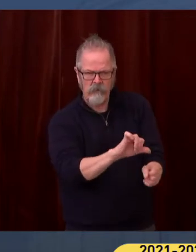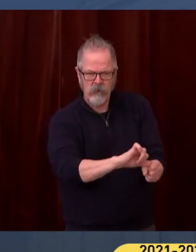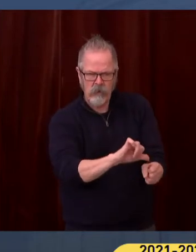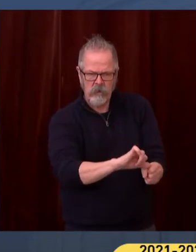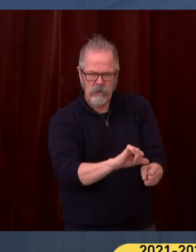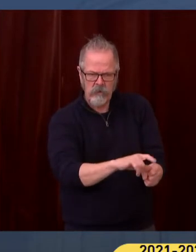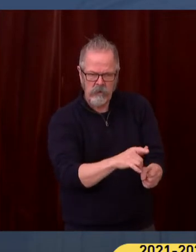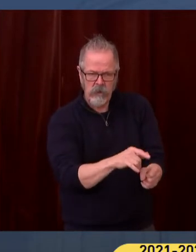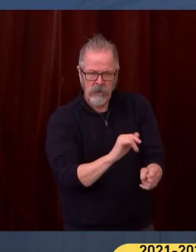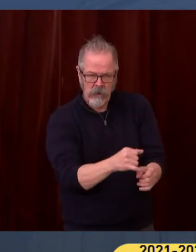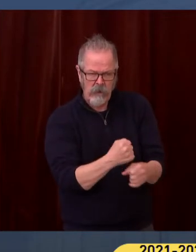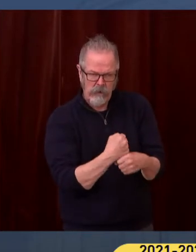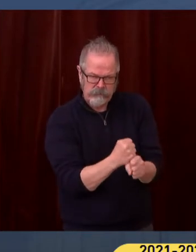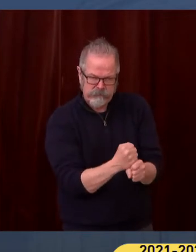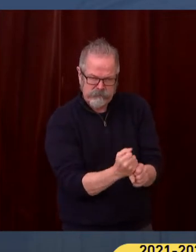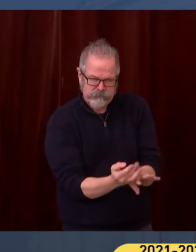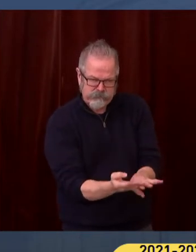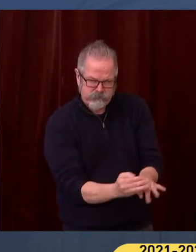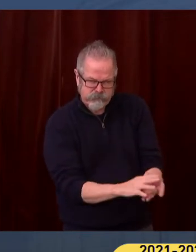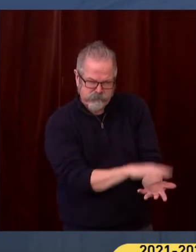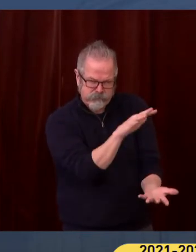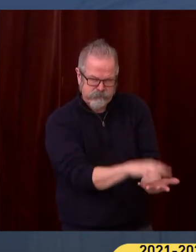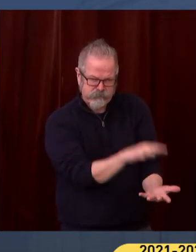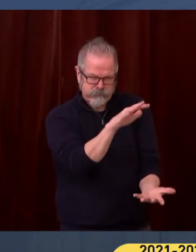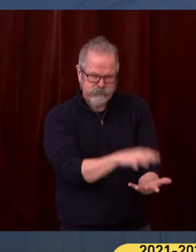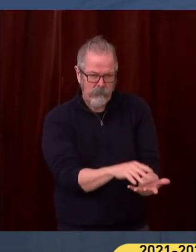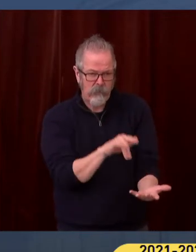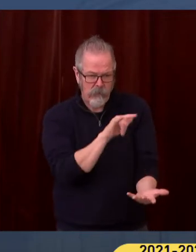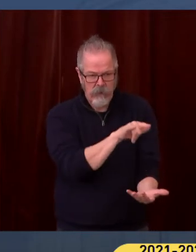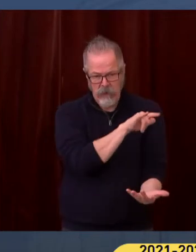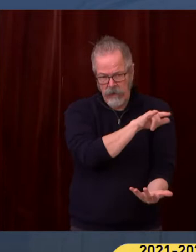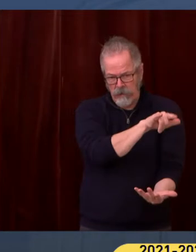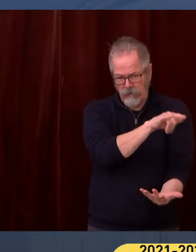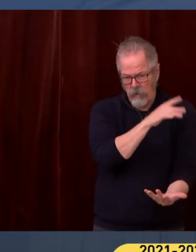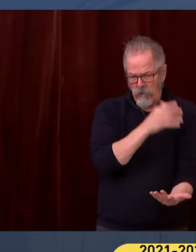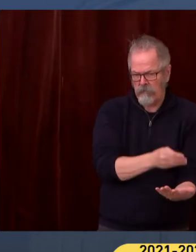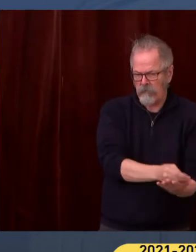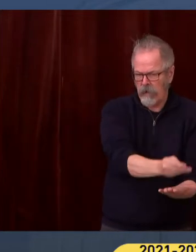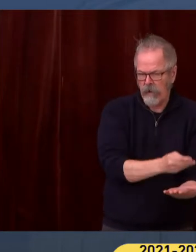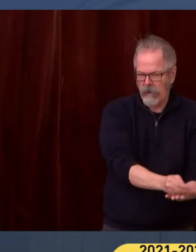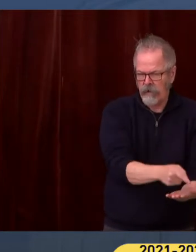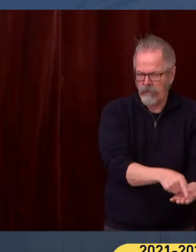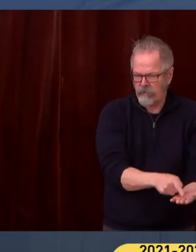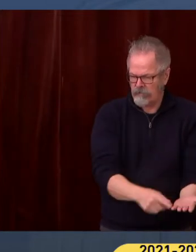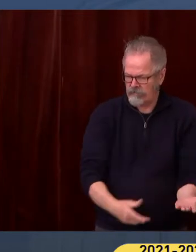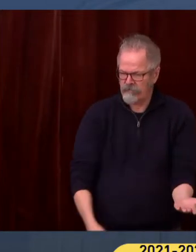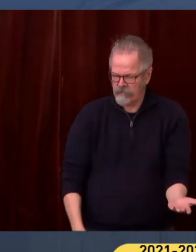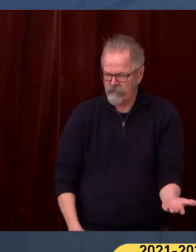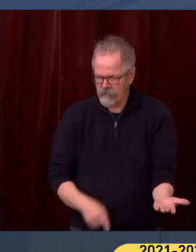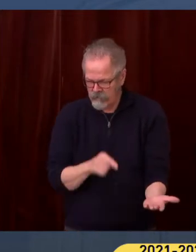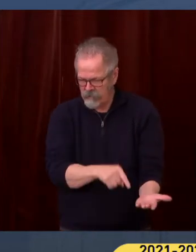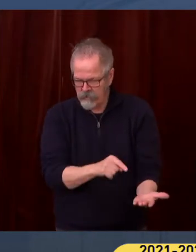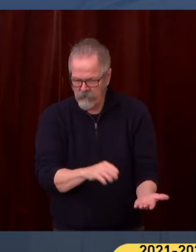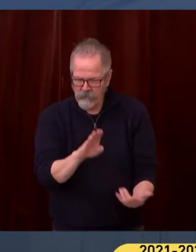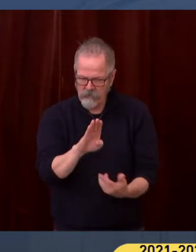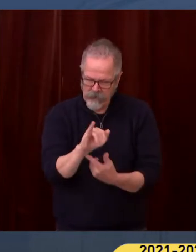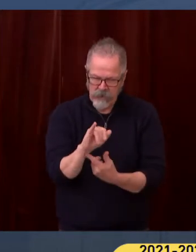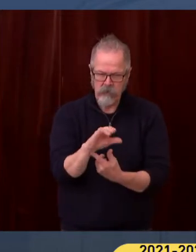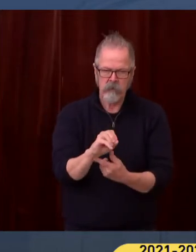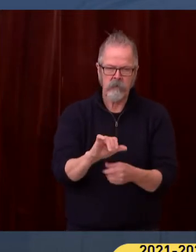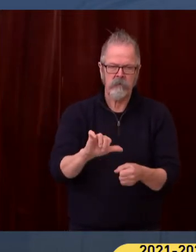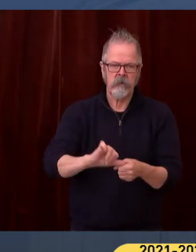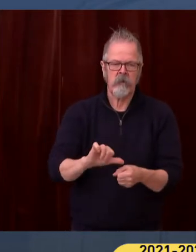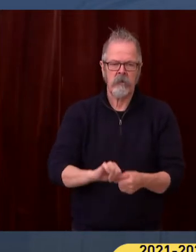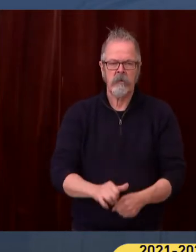biofuels. And that's, I think it's, there's a pretty strong consensus in the aviation industry that electrification of